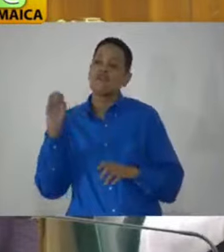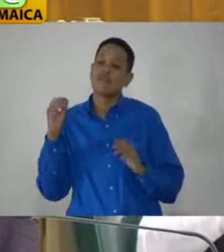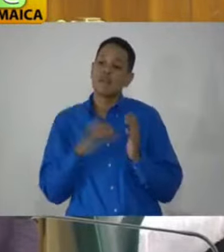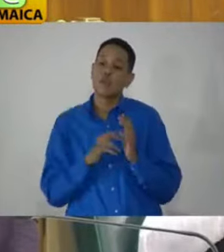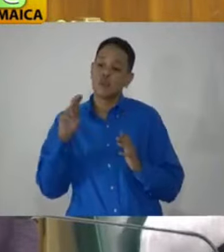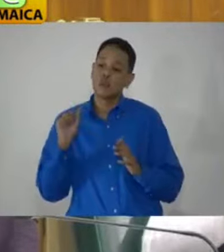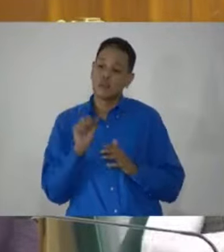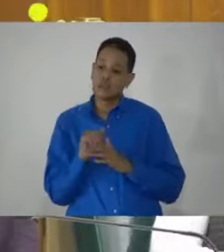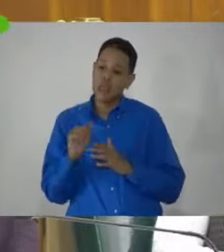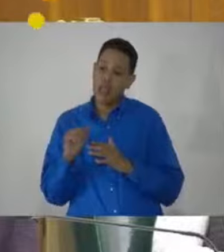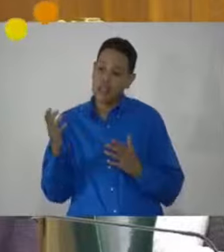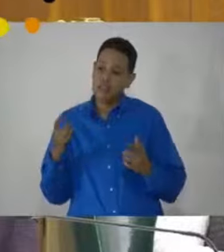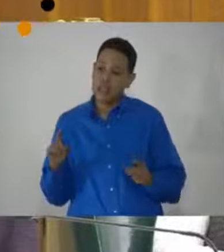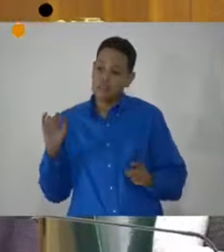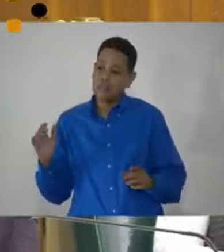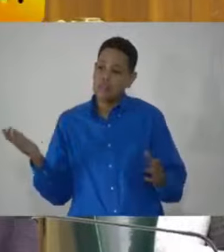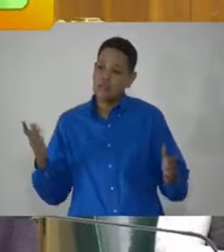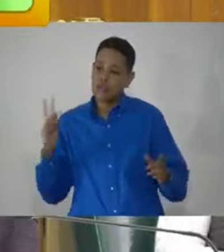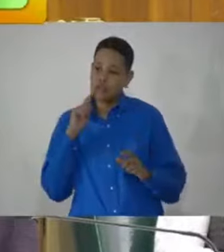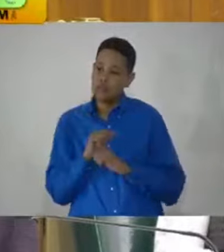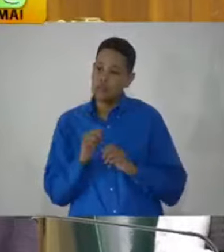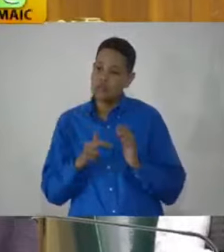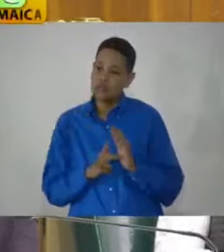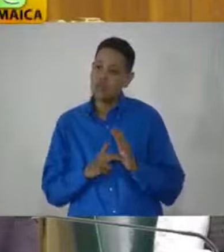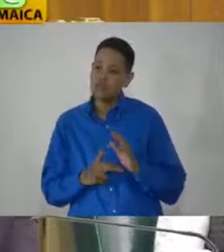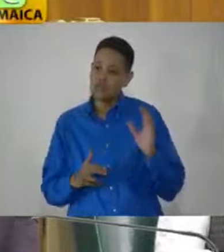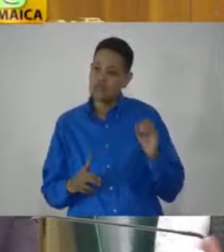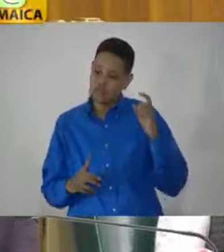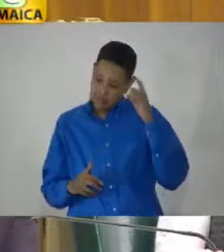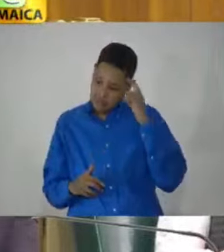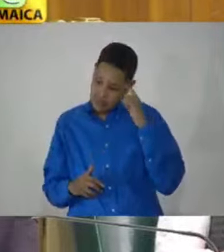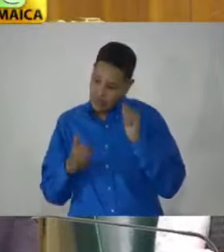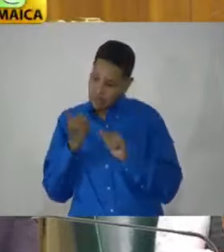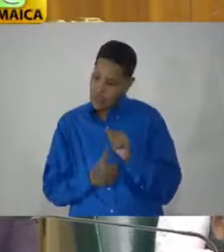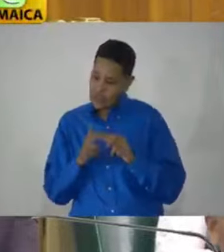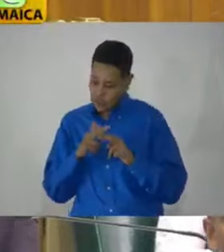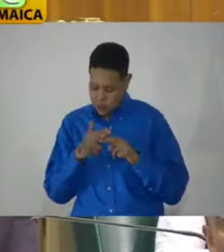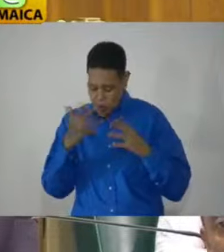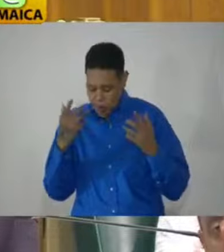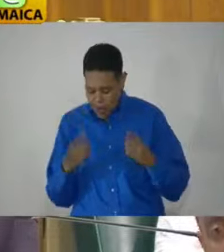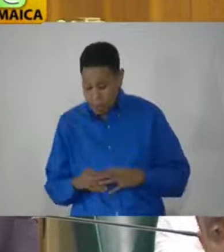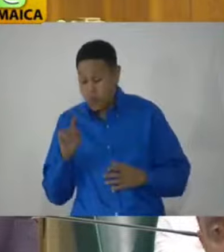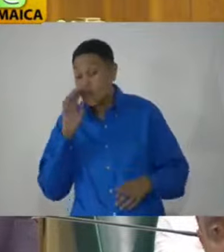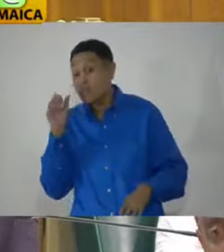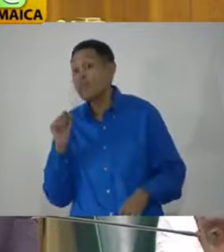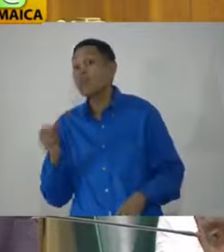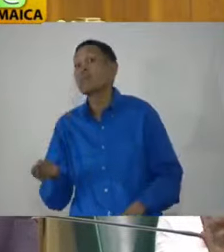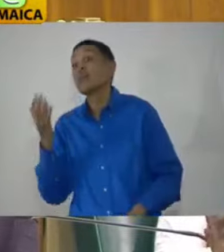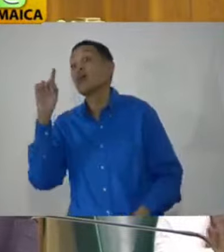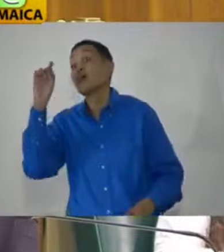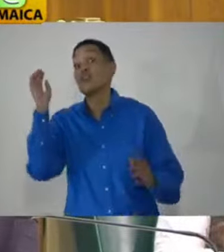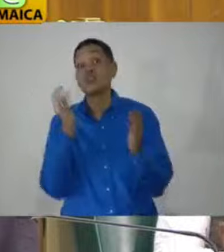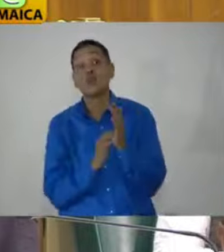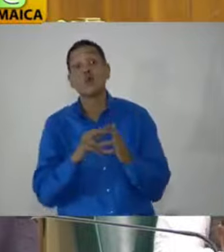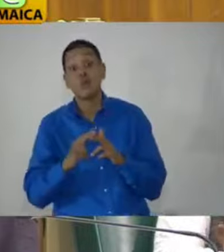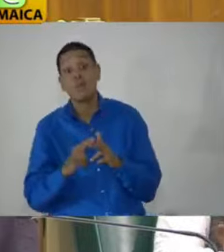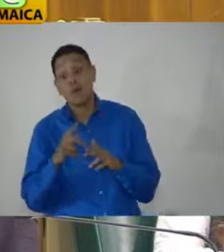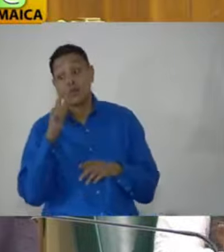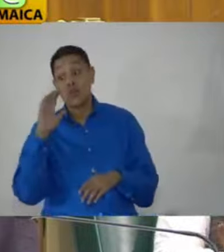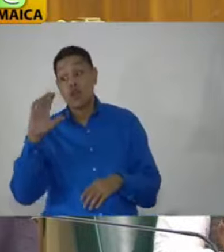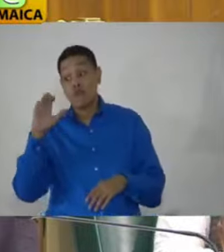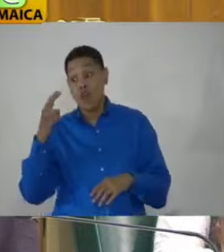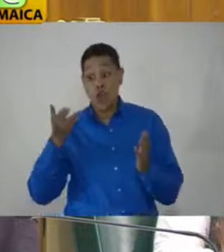US, because that's what it represents, 50 cents per pound. So if they get the quota for 100,000 pounds of cow